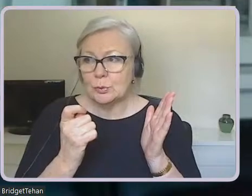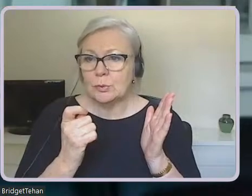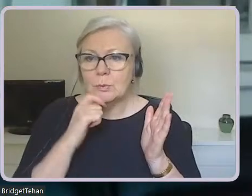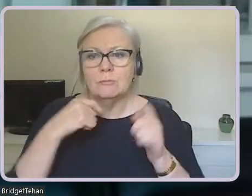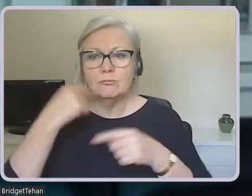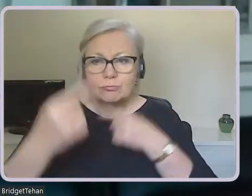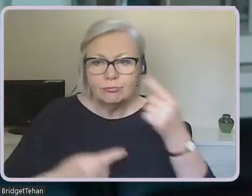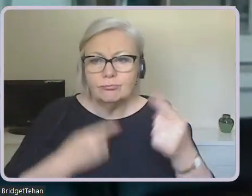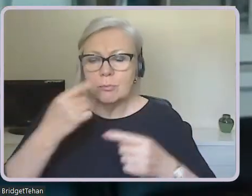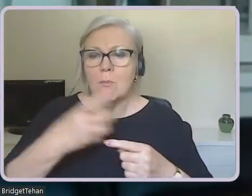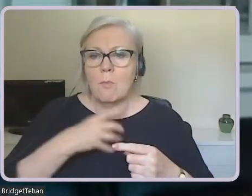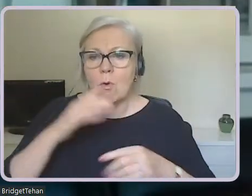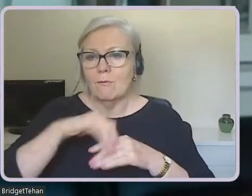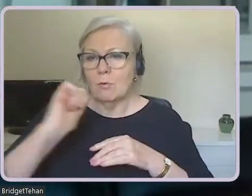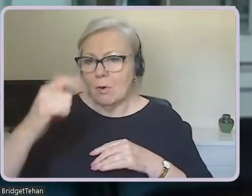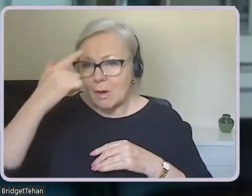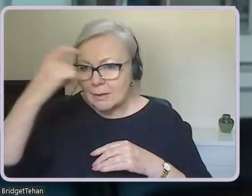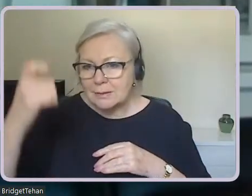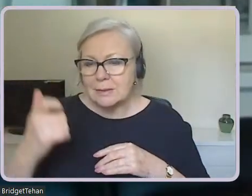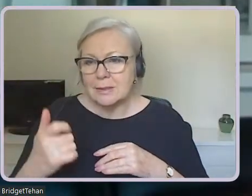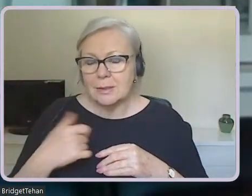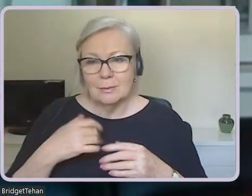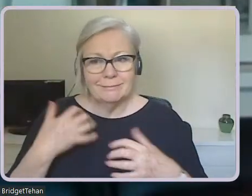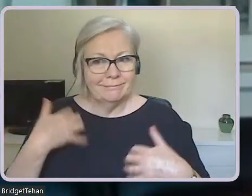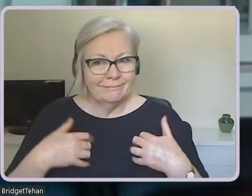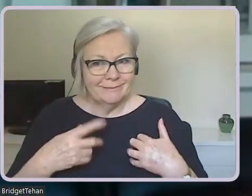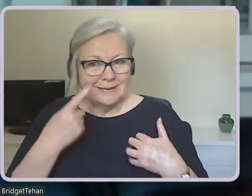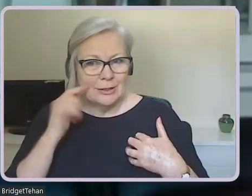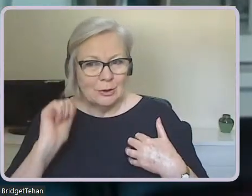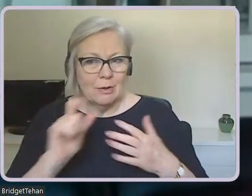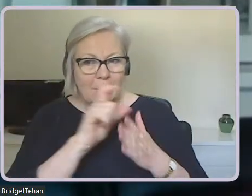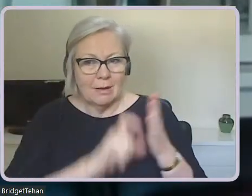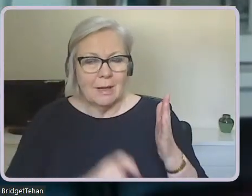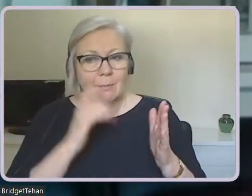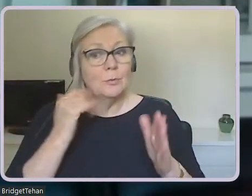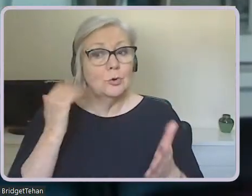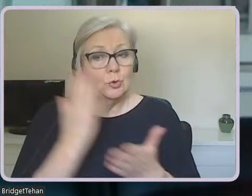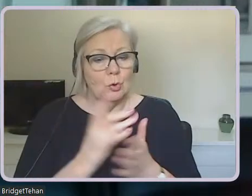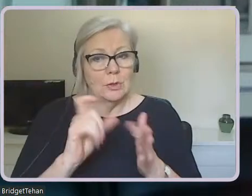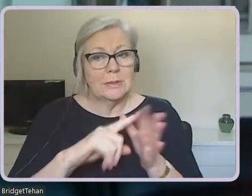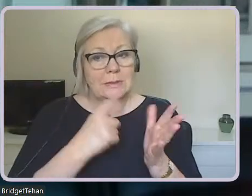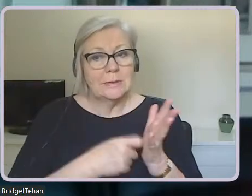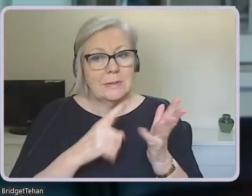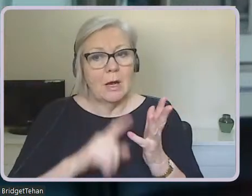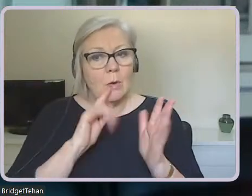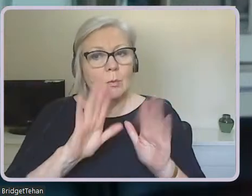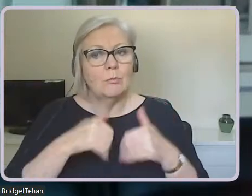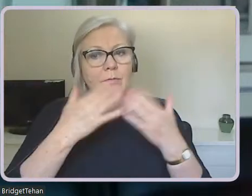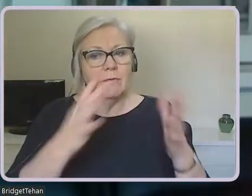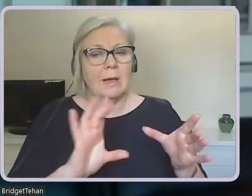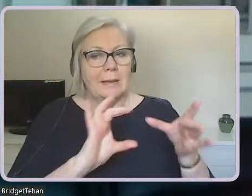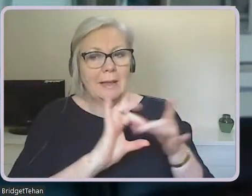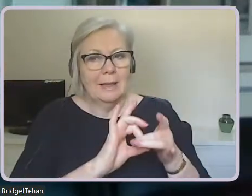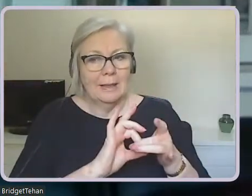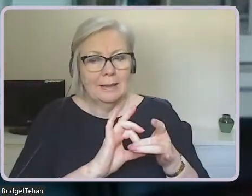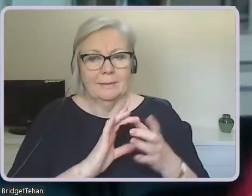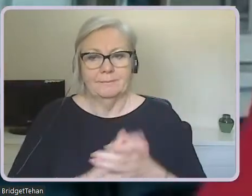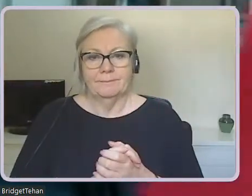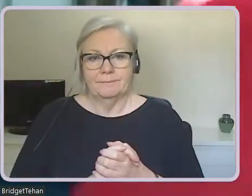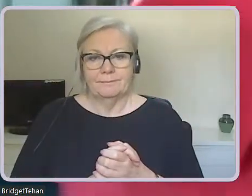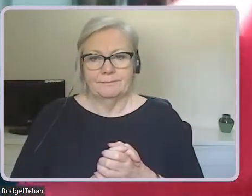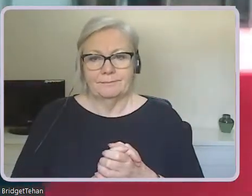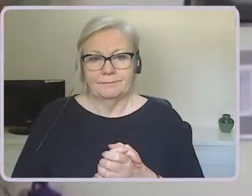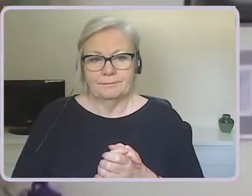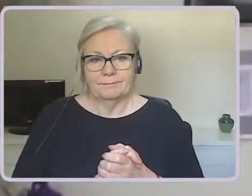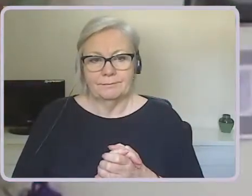those ideas, and we're all looking forward to that. And I'm sure Daru will provide a link to that article for those who are interested. Great. For